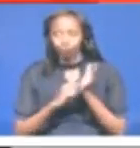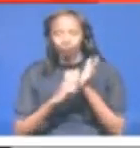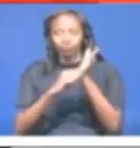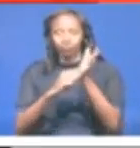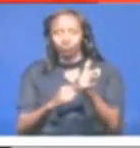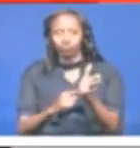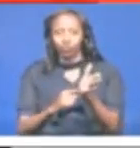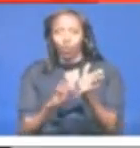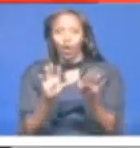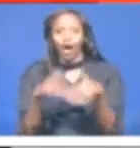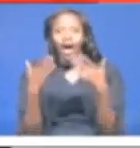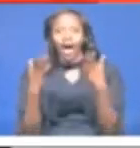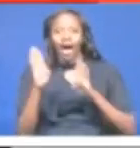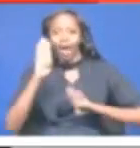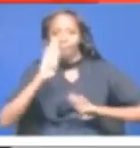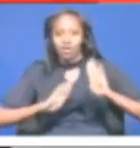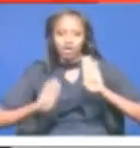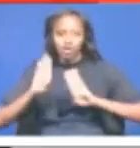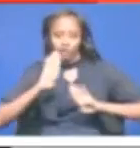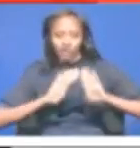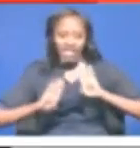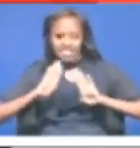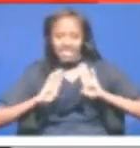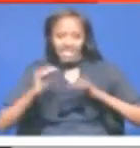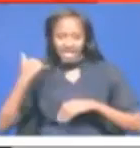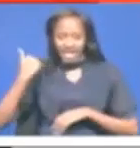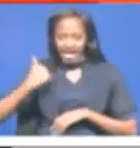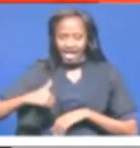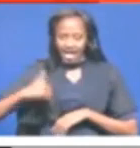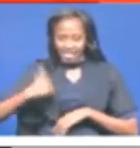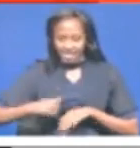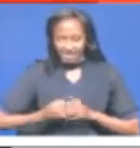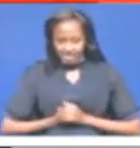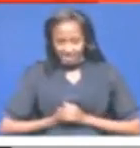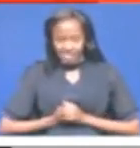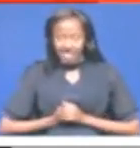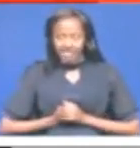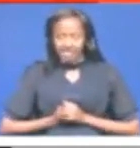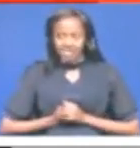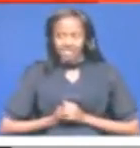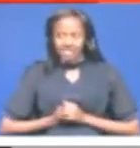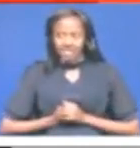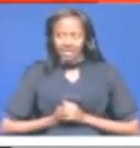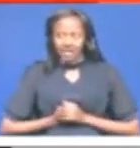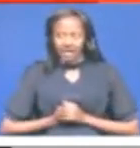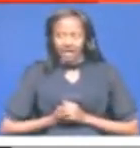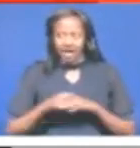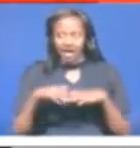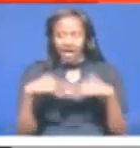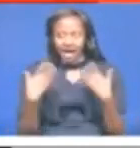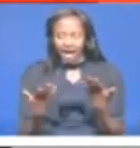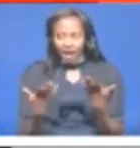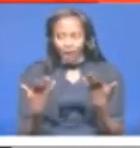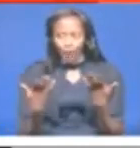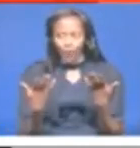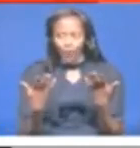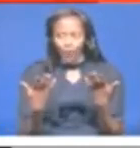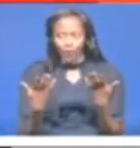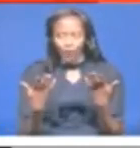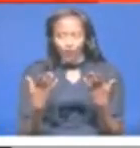etiquette. We want to show you how to hold, you know, what to